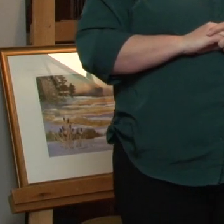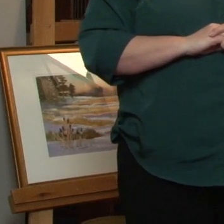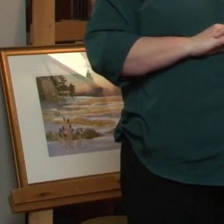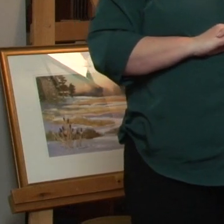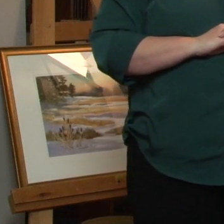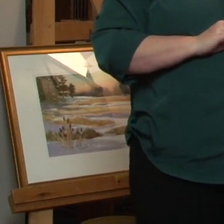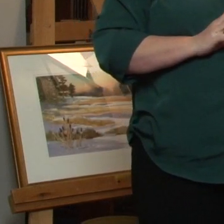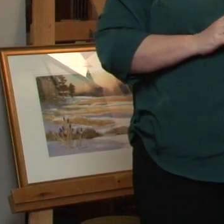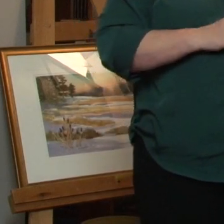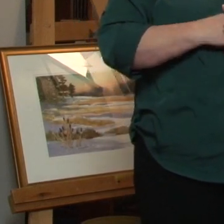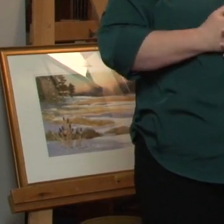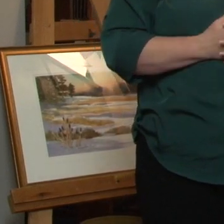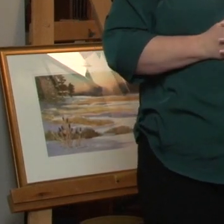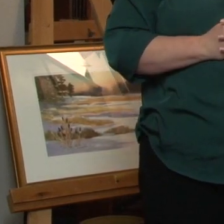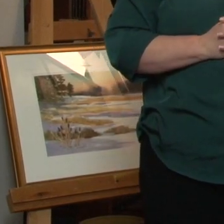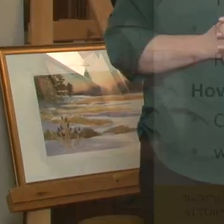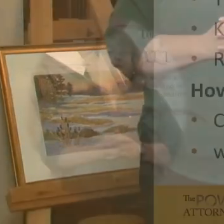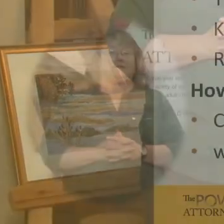So,